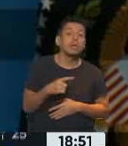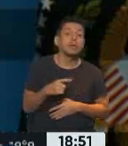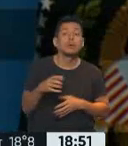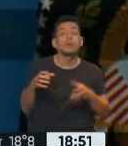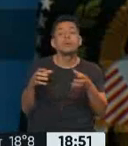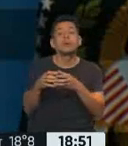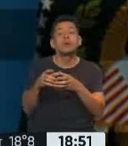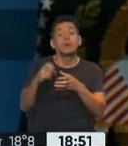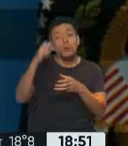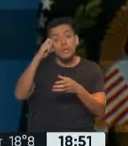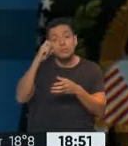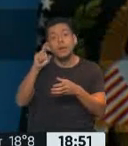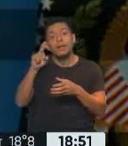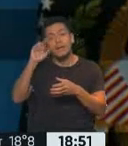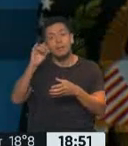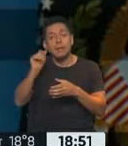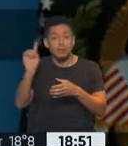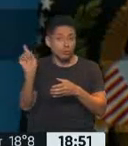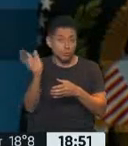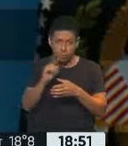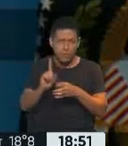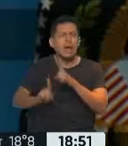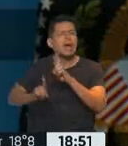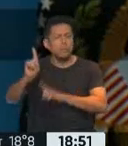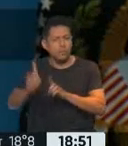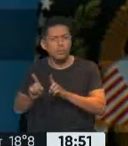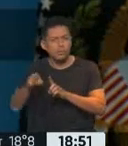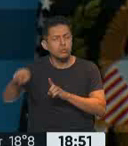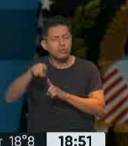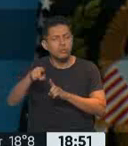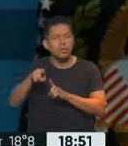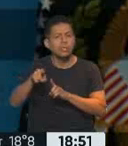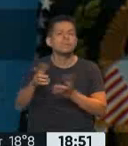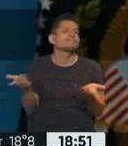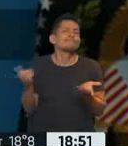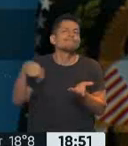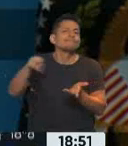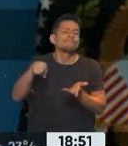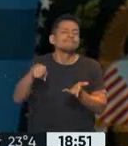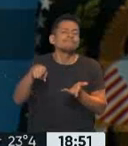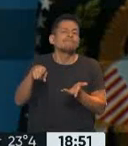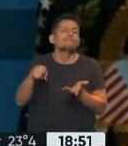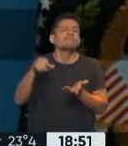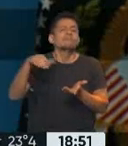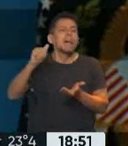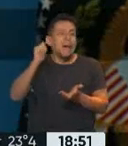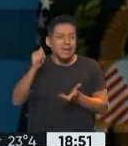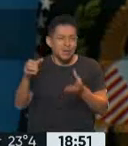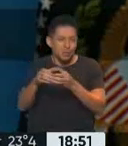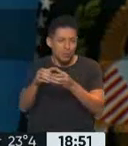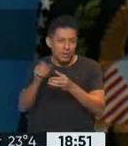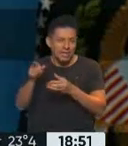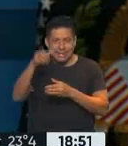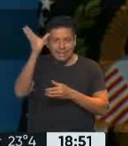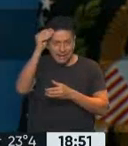is, congressional Republicans, not all of them, but the mega Republicans are counting on you to be